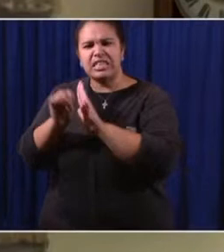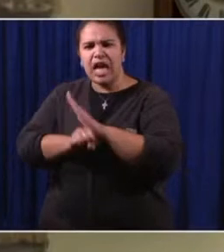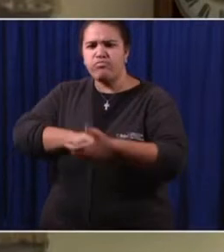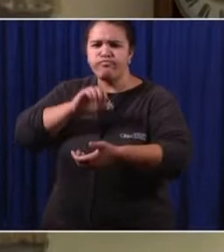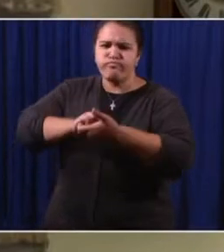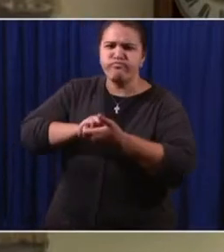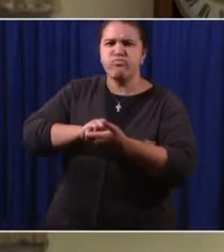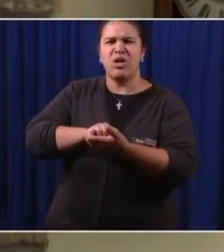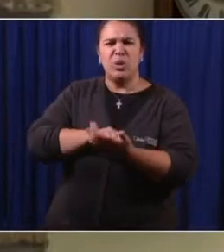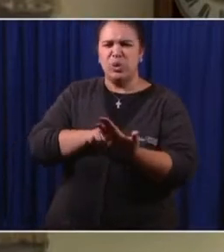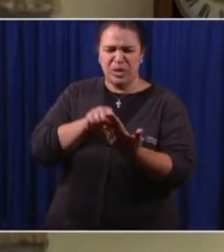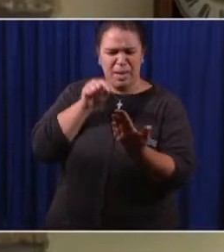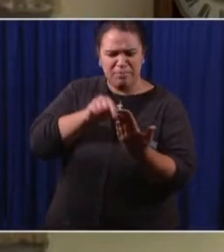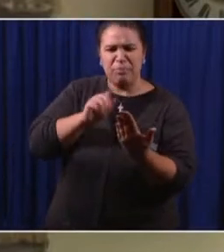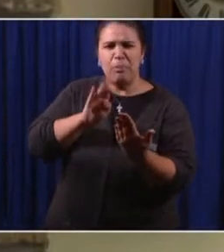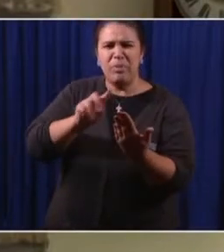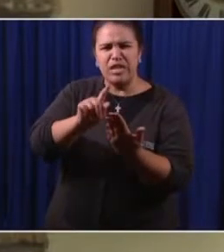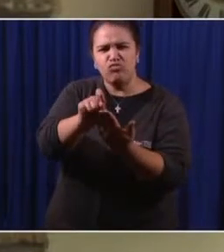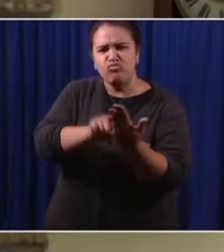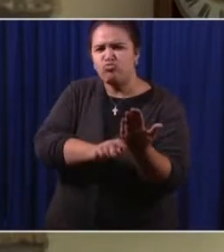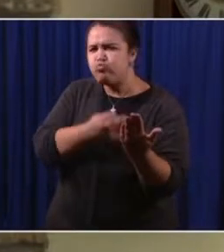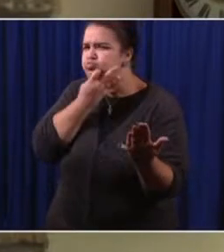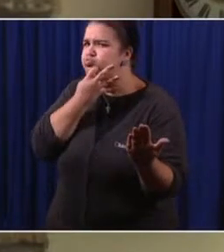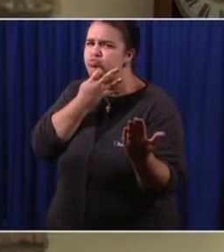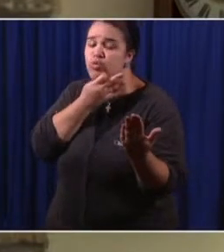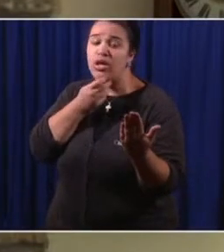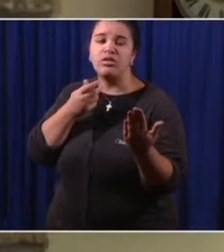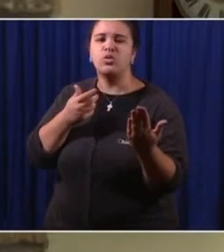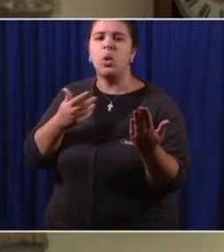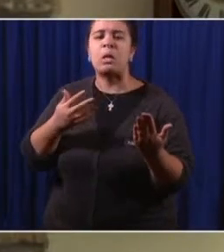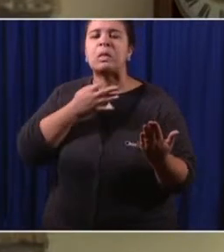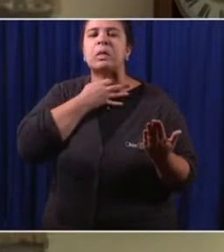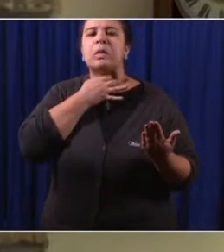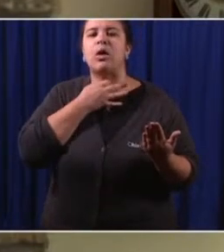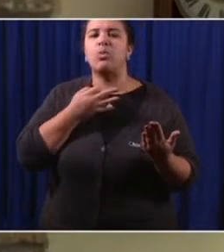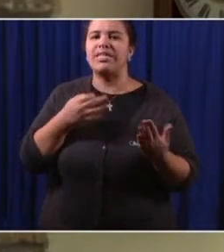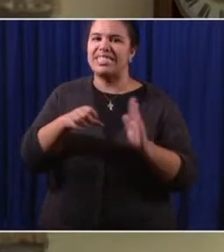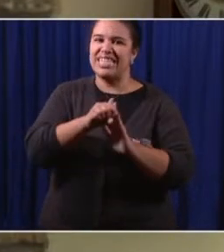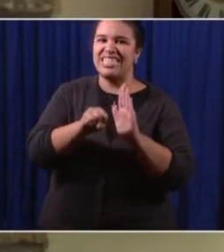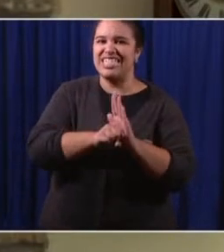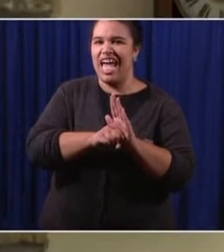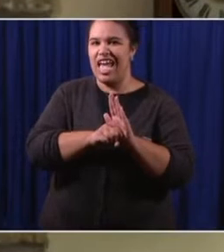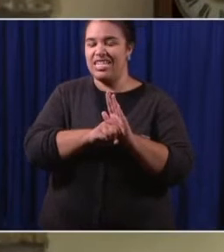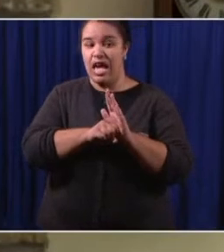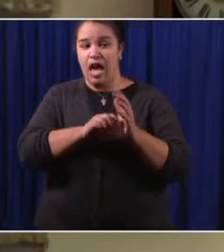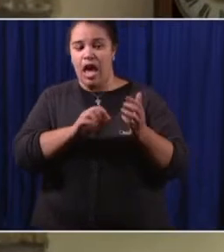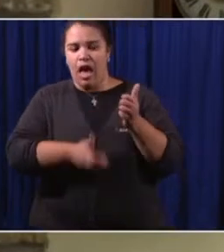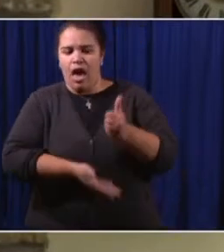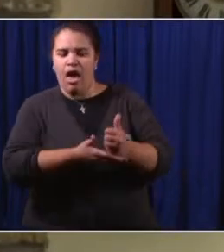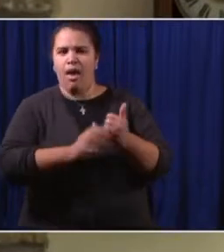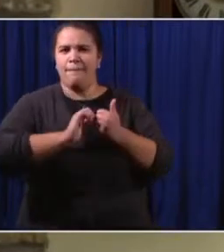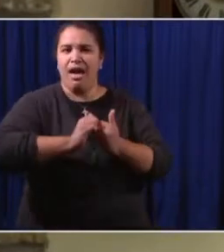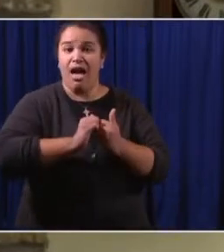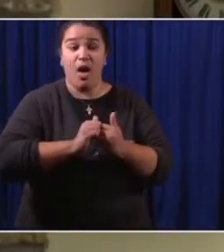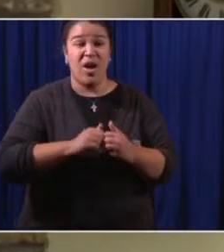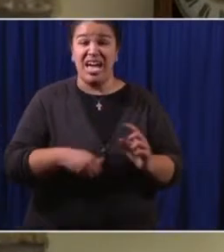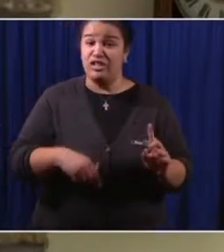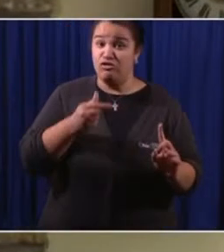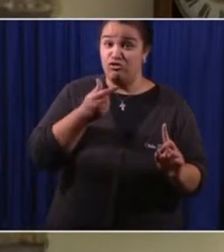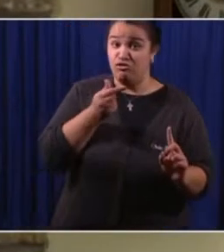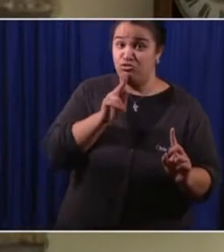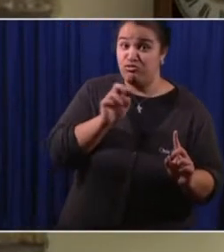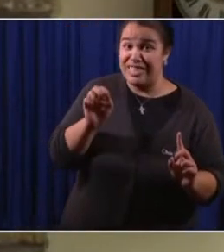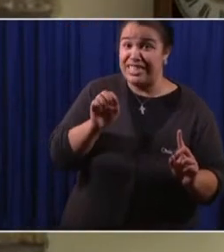the state, doing to help bring that to Ohio? And then what would it mean to Greene County to land something like this with, 1,400 more jobs